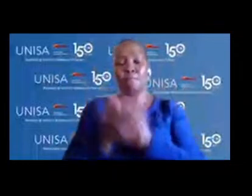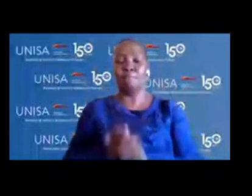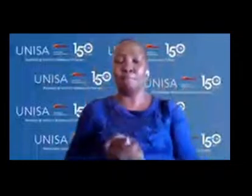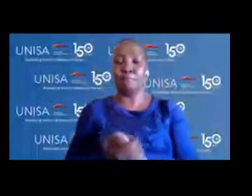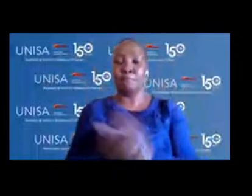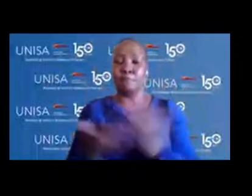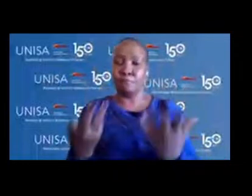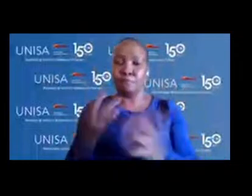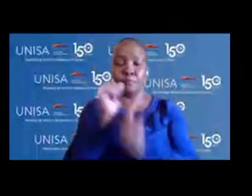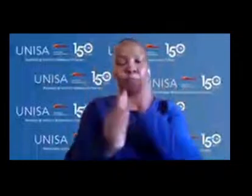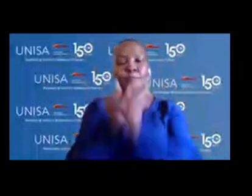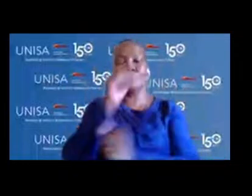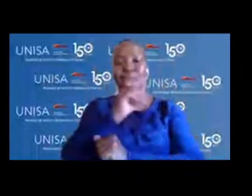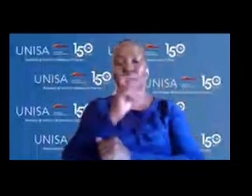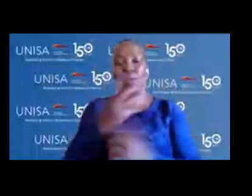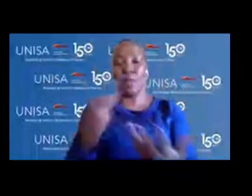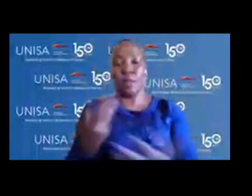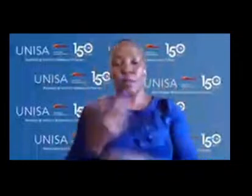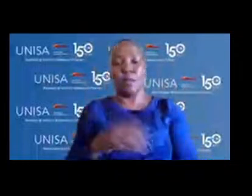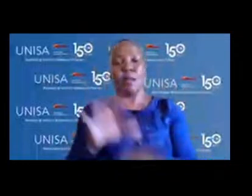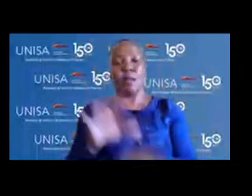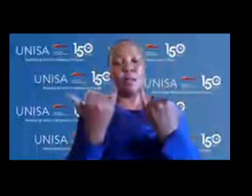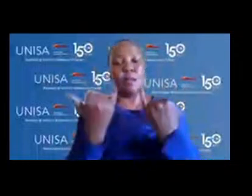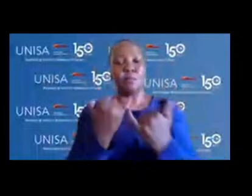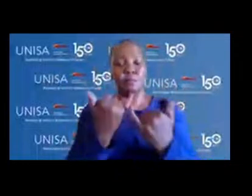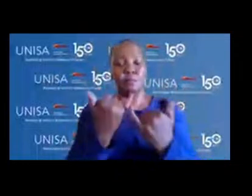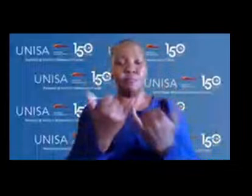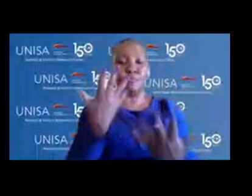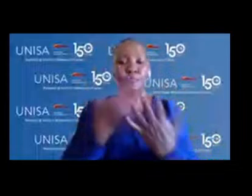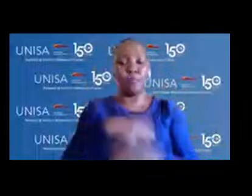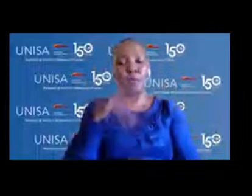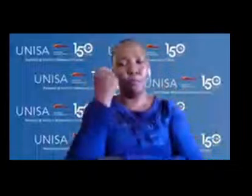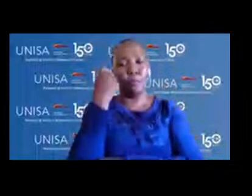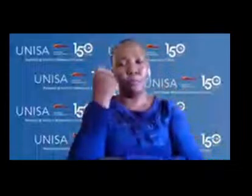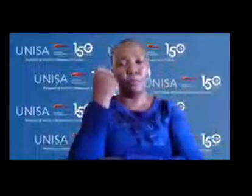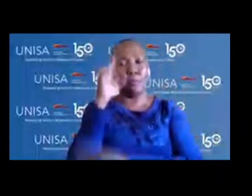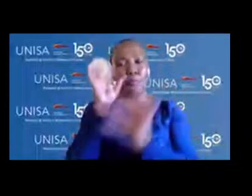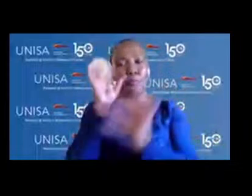Ladies and gentlemen, now that you understand